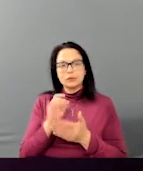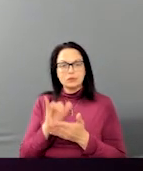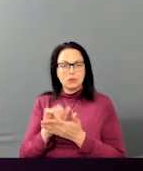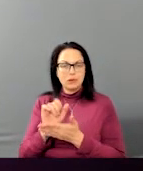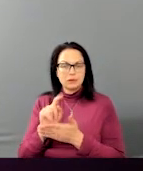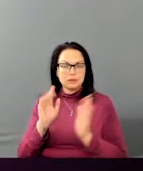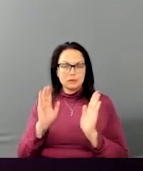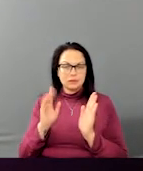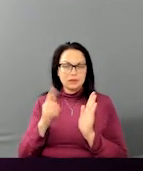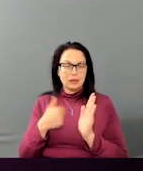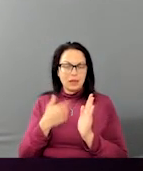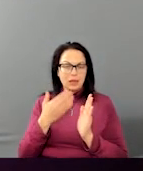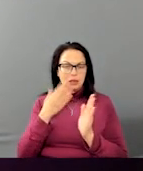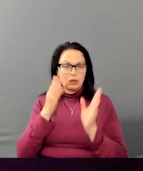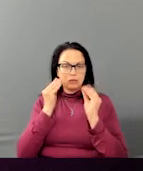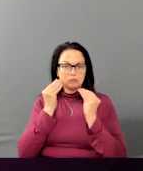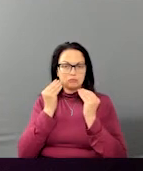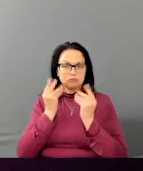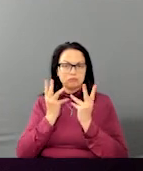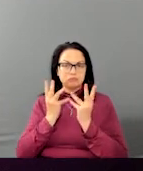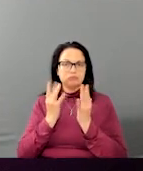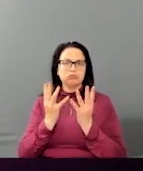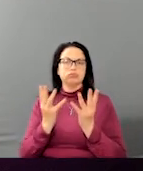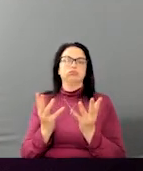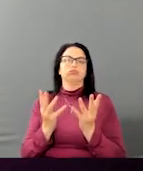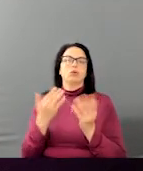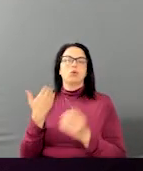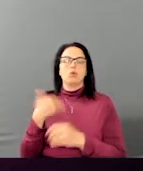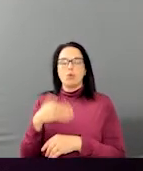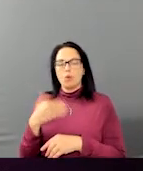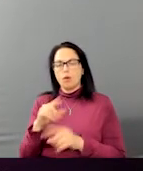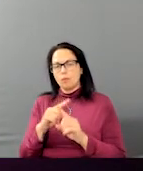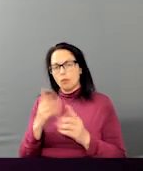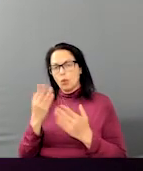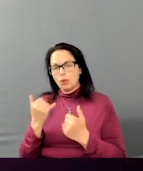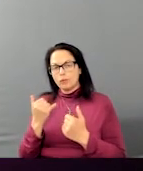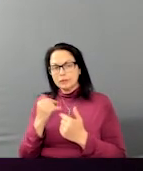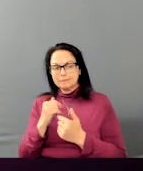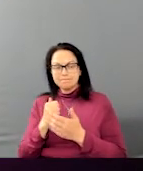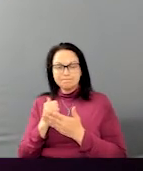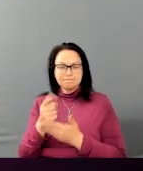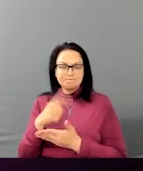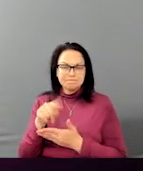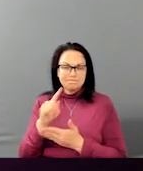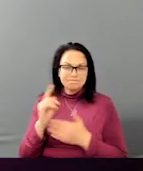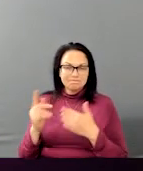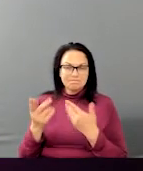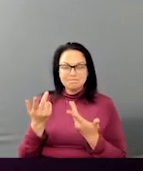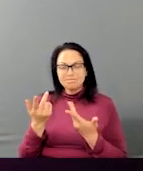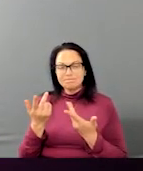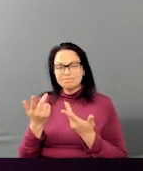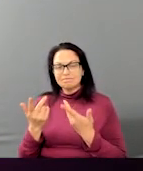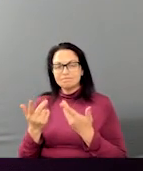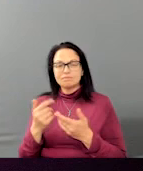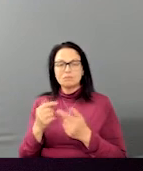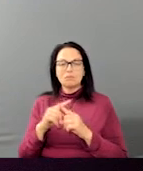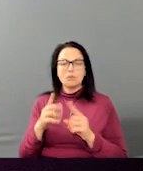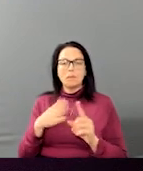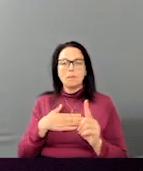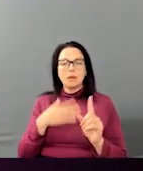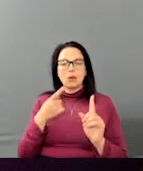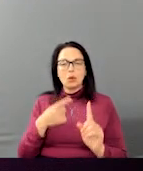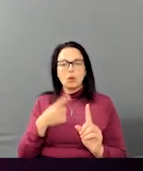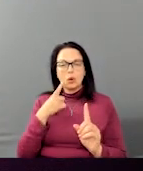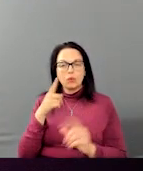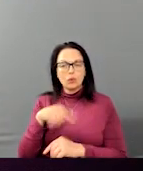know I flooded you with all kinds of information. Hopefully you found it helpful, you found it insightful. My goal for you was that